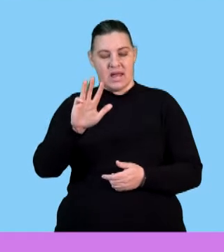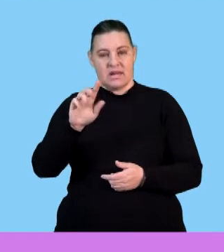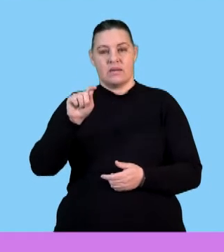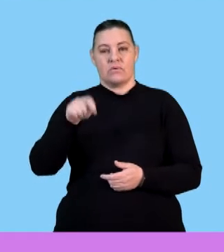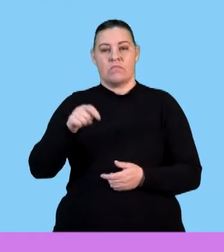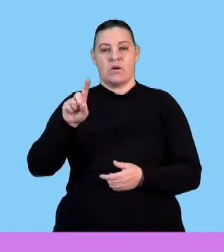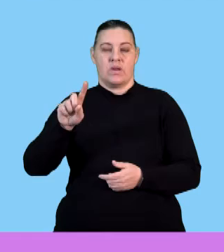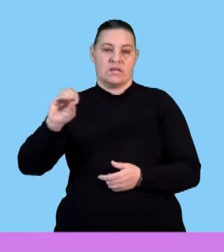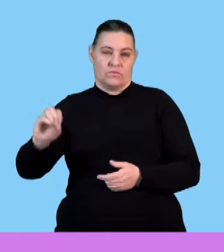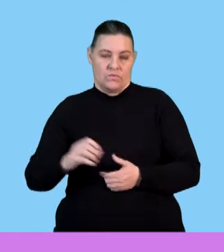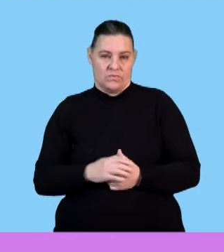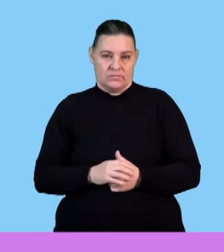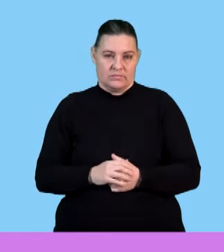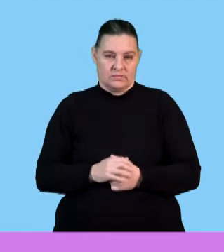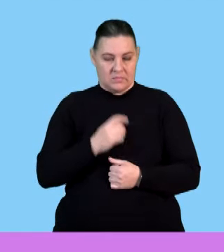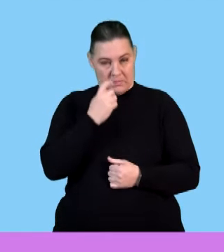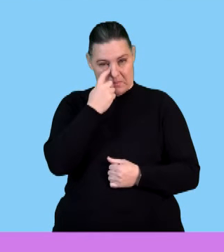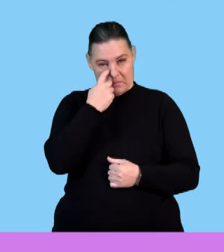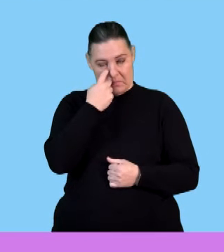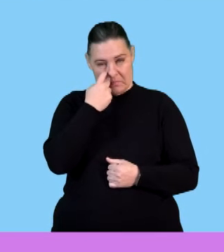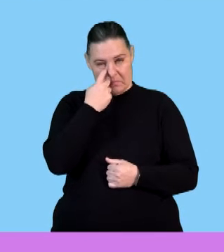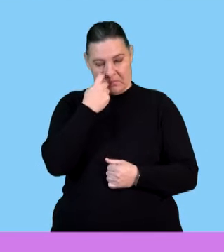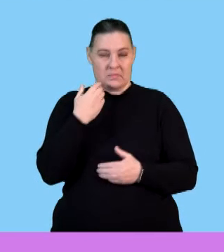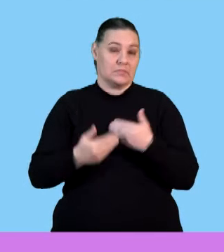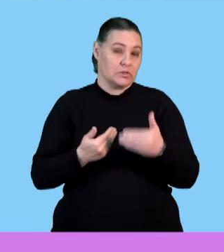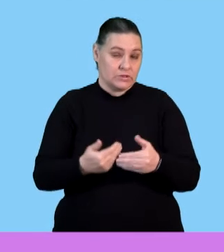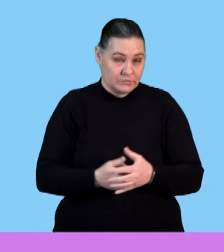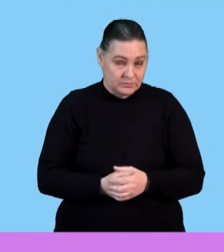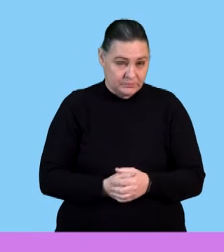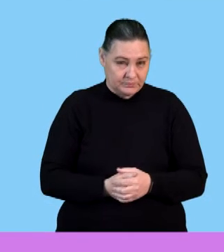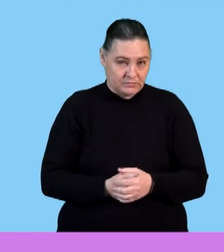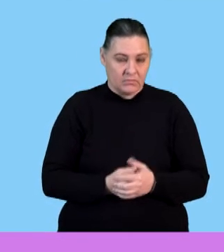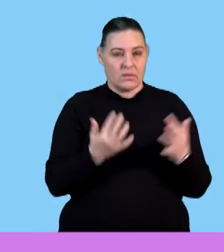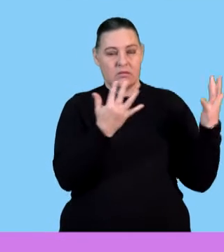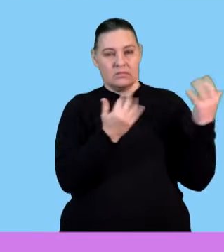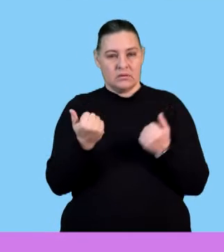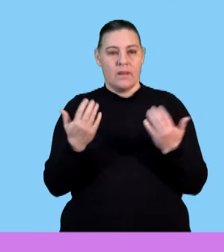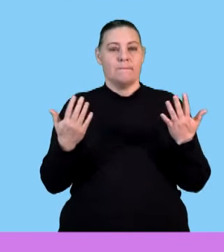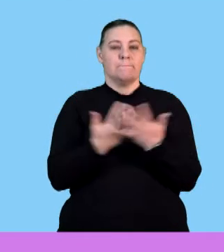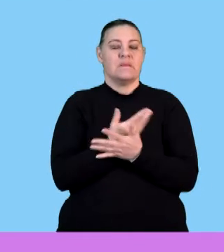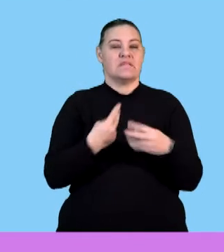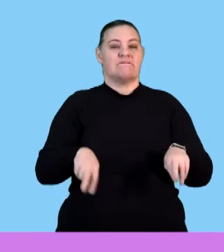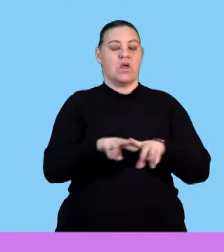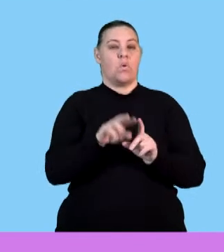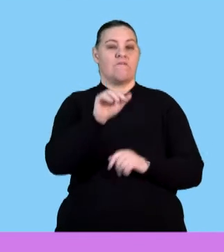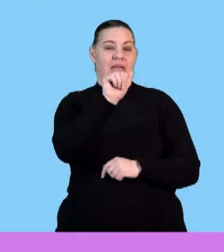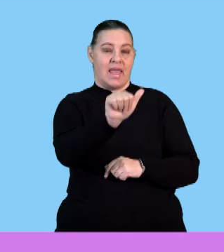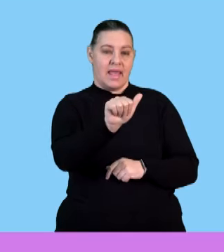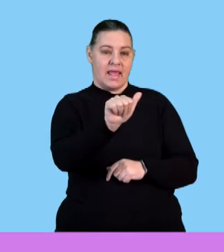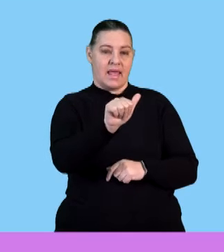5,949 Rand, 10 cents. Aha, let's move along. Calculate the missing values of